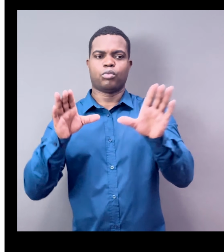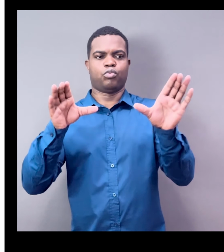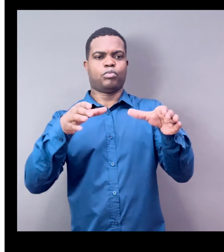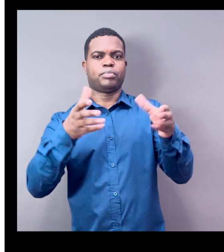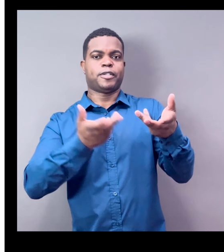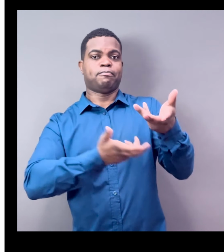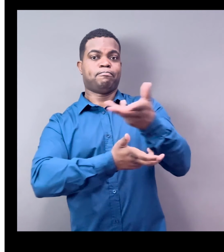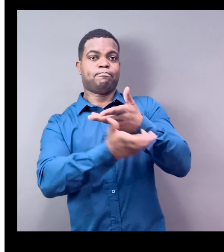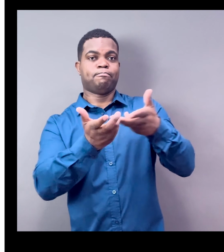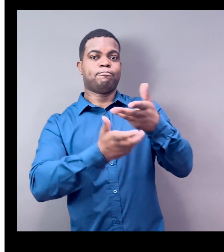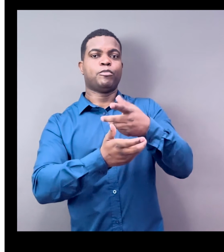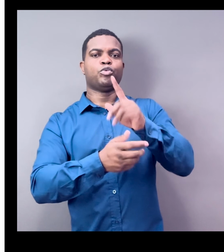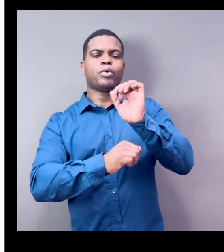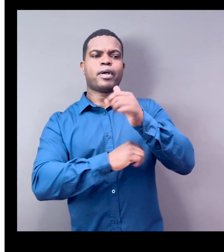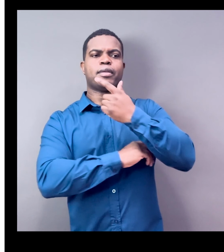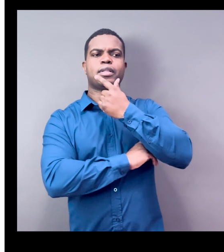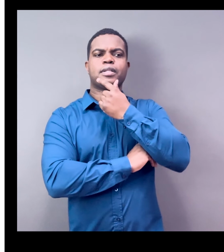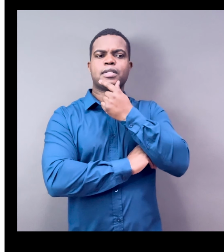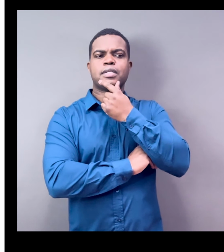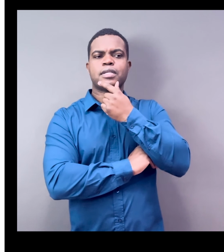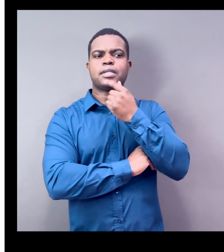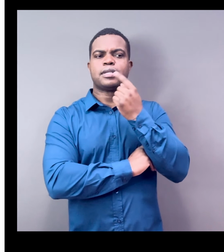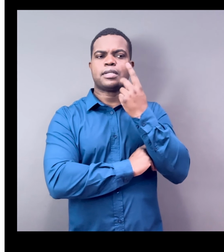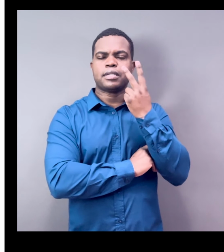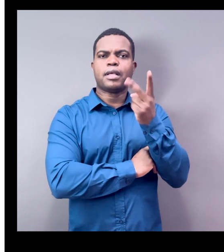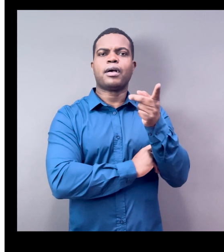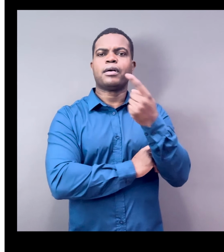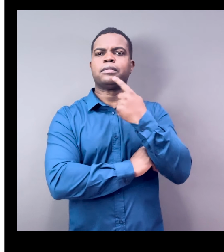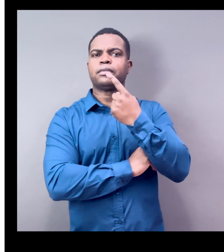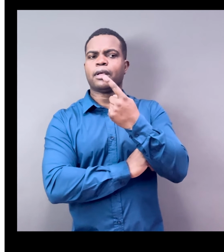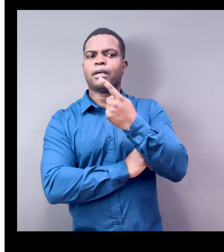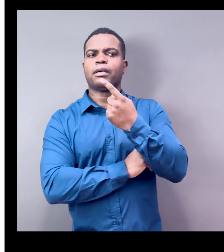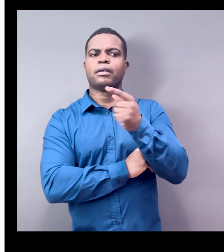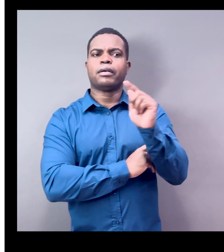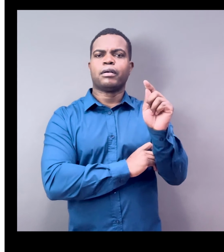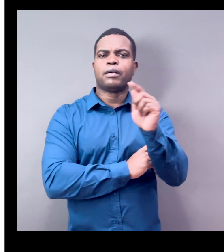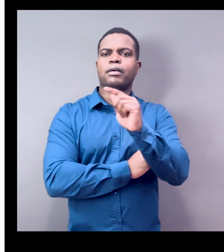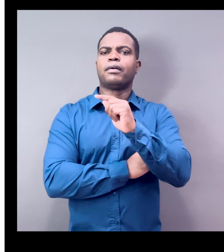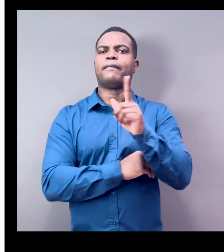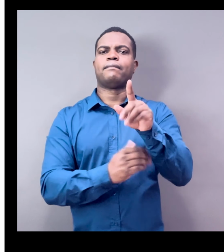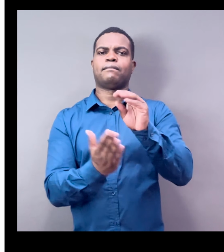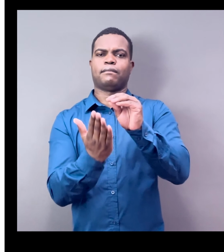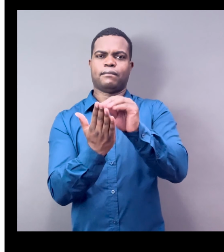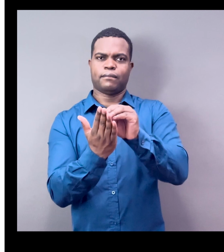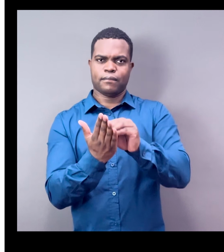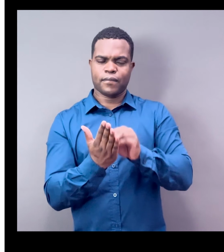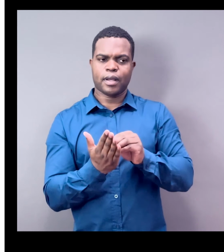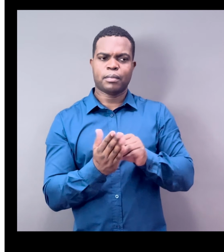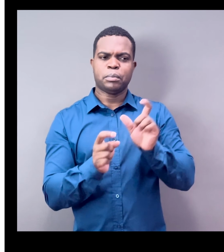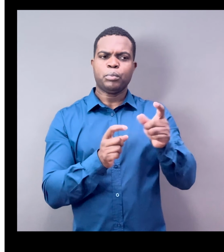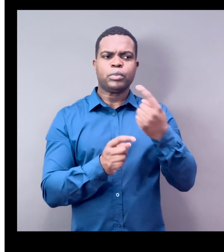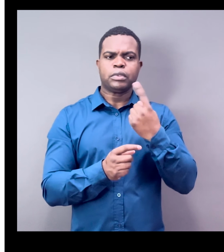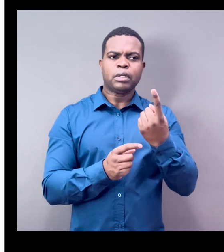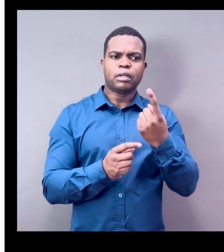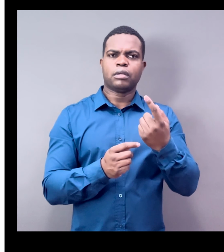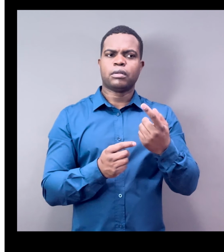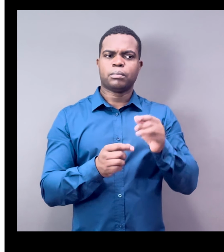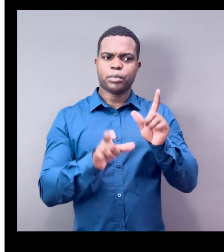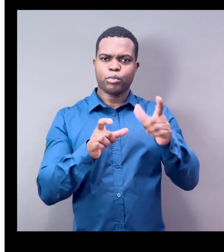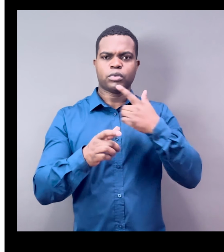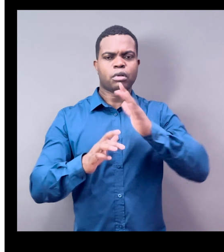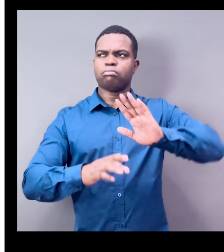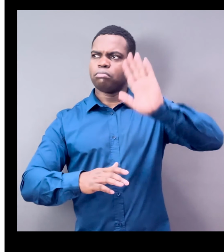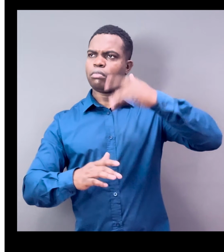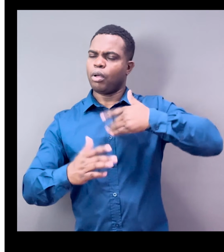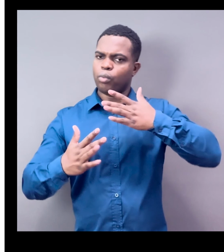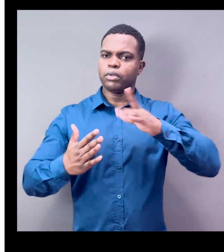focus group discussion, you'll be able to gather insights from people's response, from people's contribution.